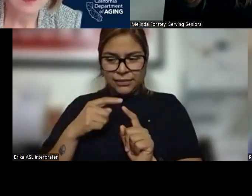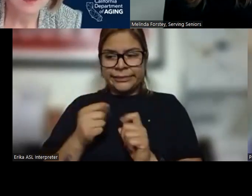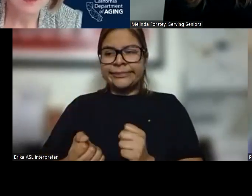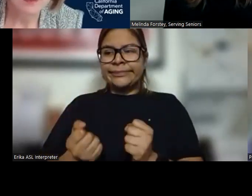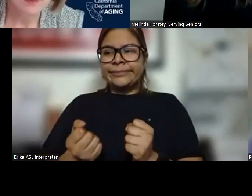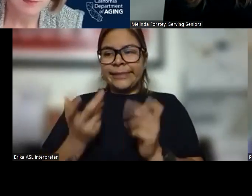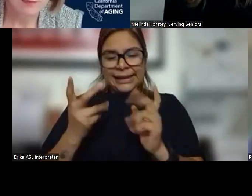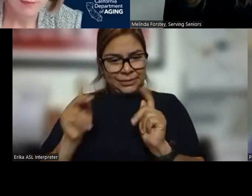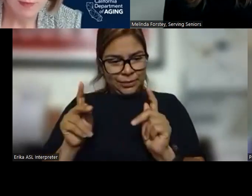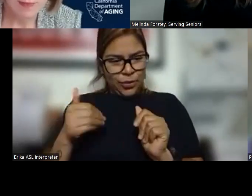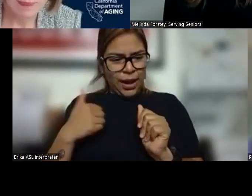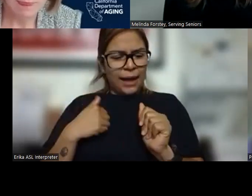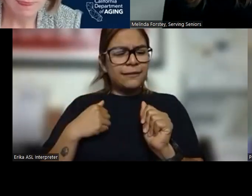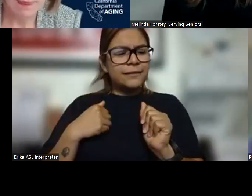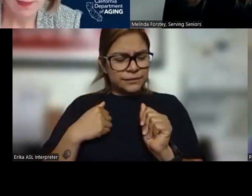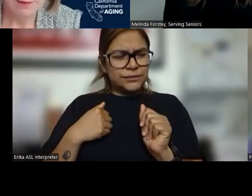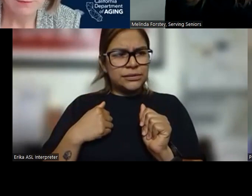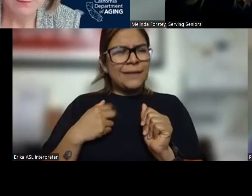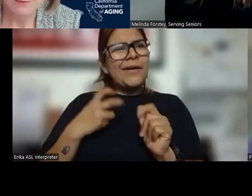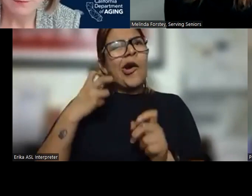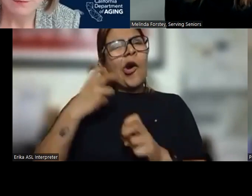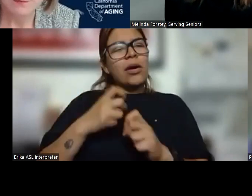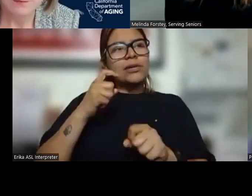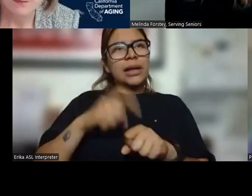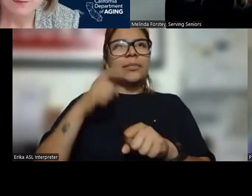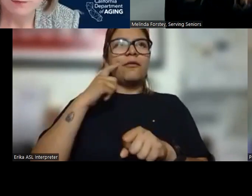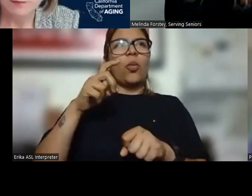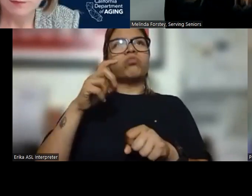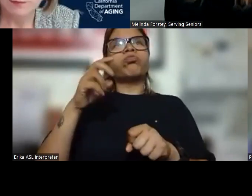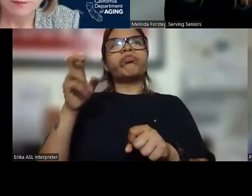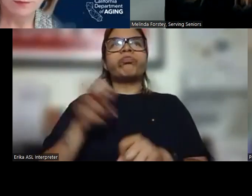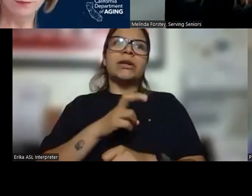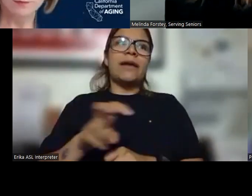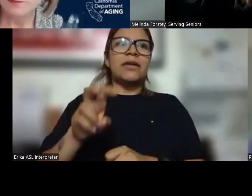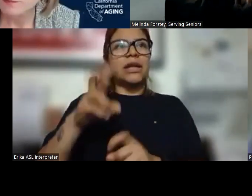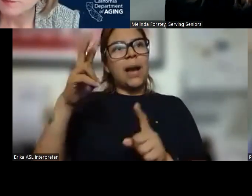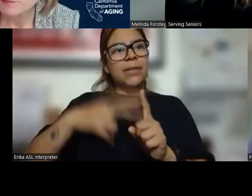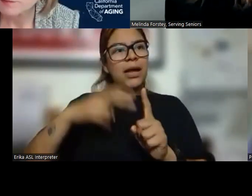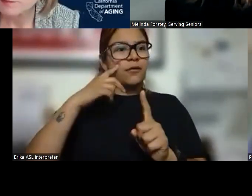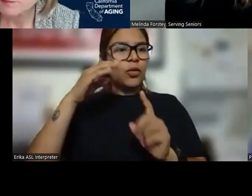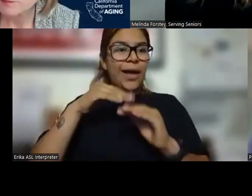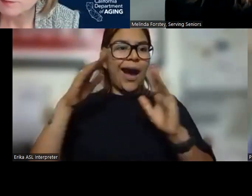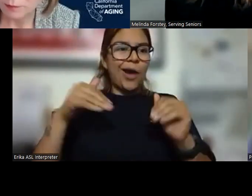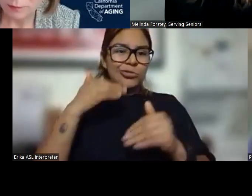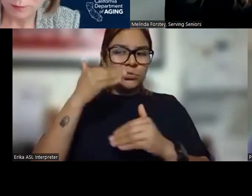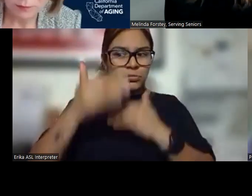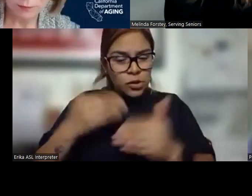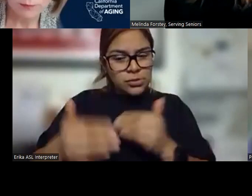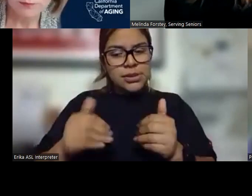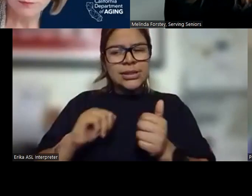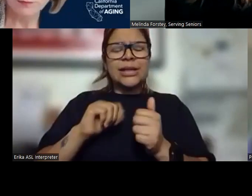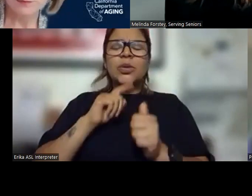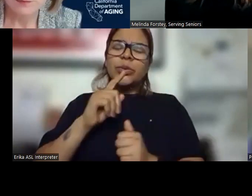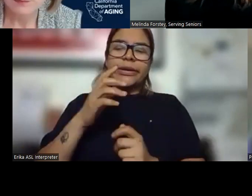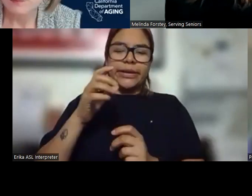the inability to navigate the housing application process and to really understand